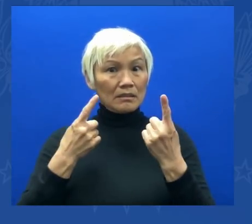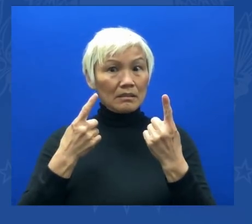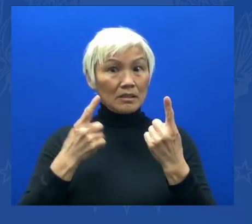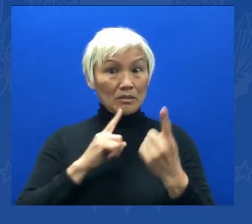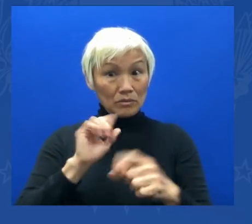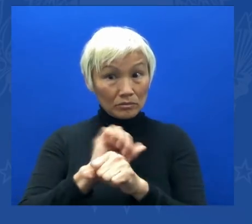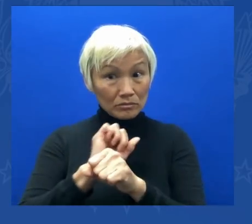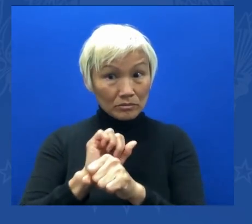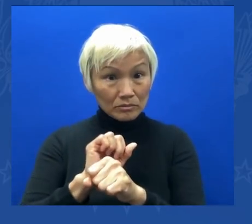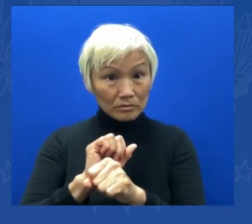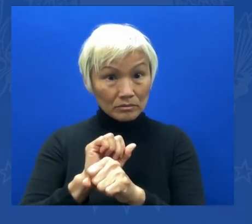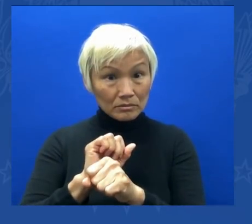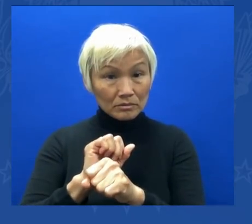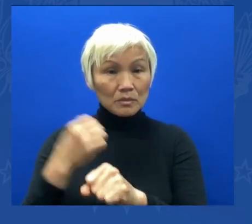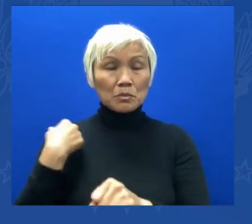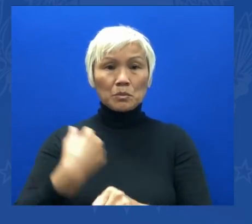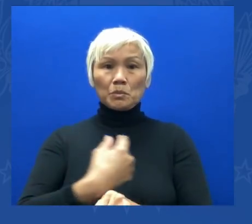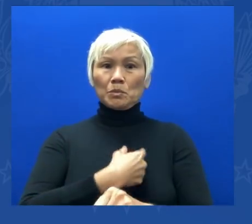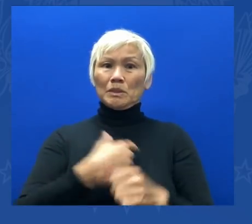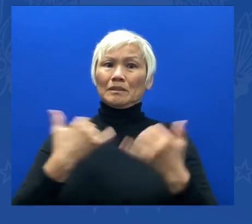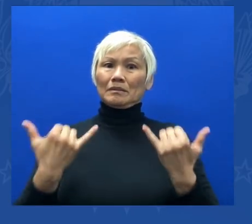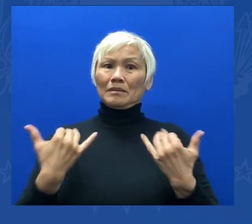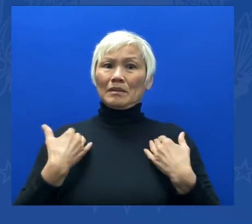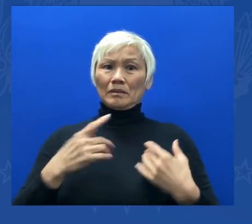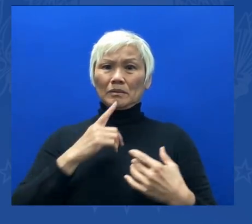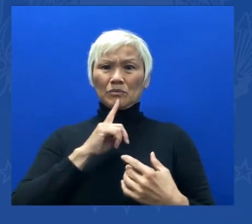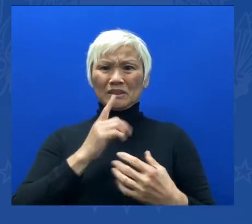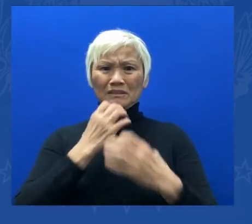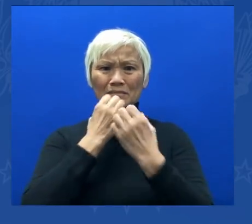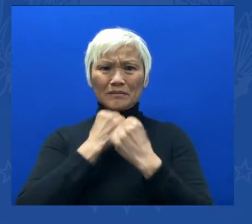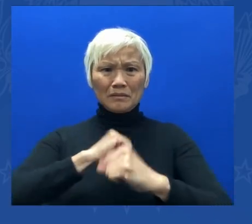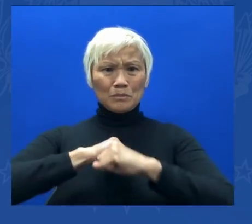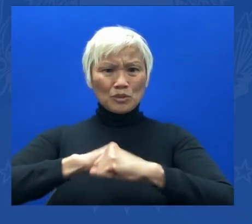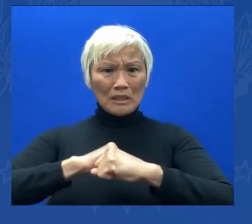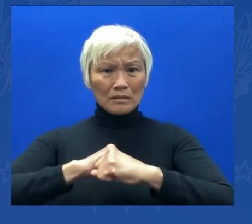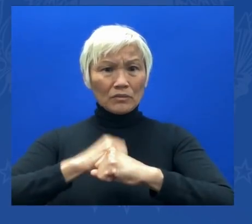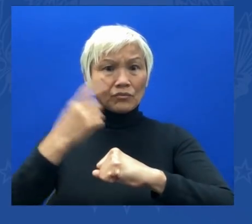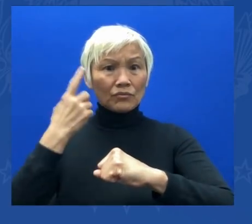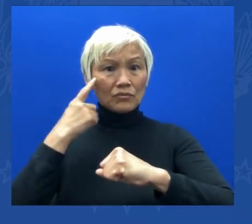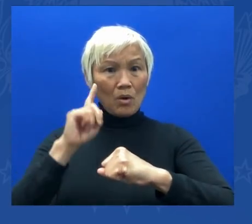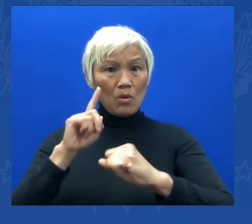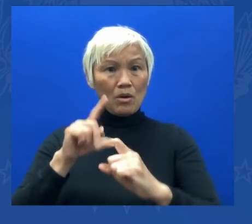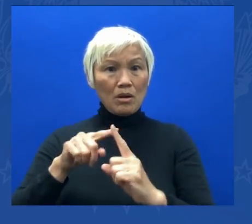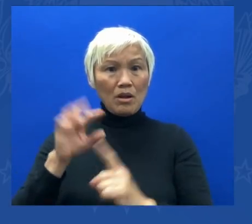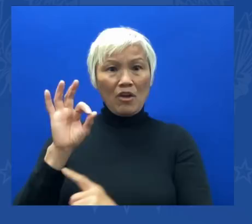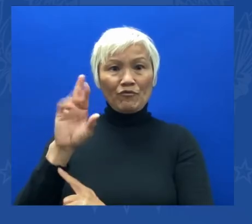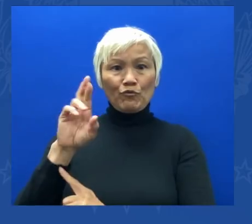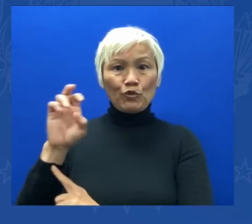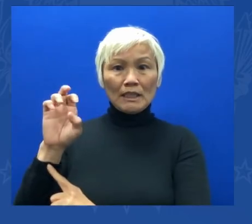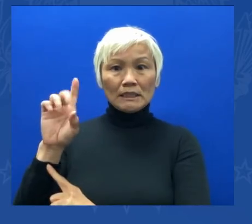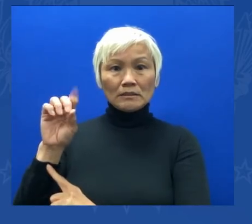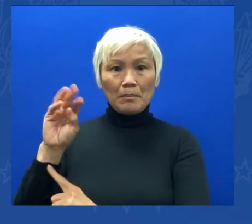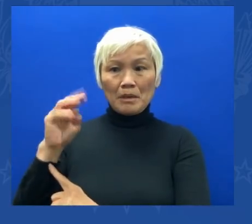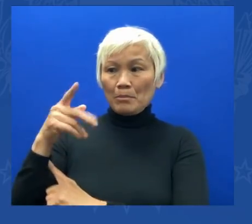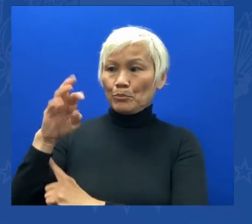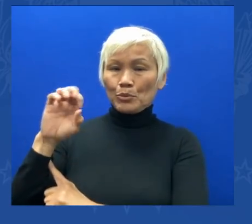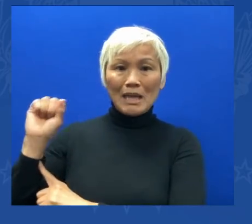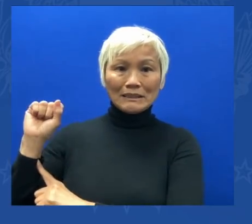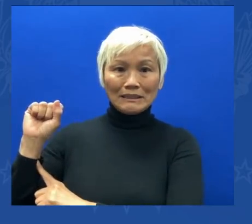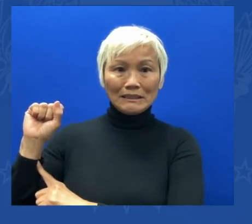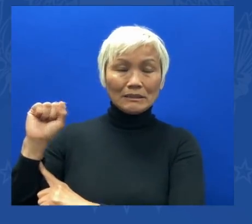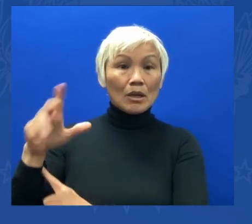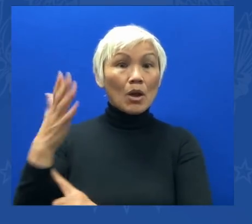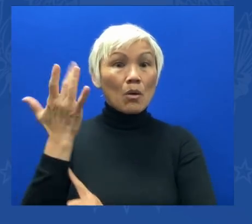always remember those protections were established for the people. It is the people's right to know. It is the people's right to decide this